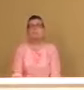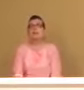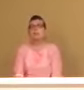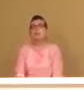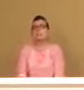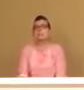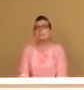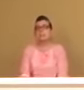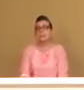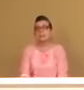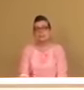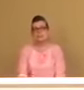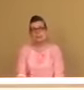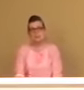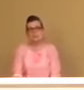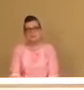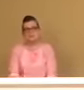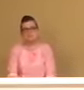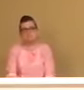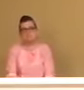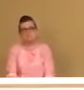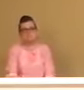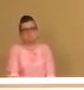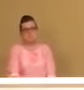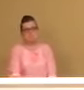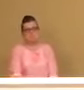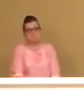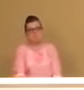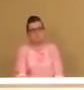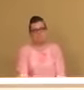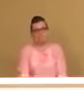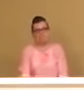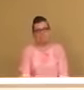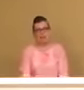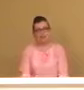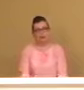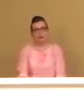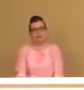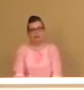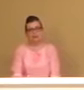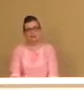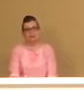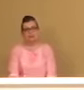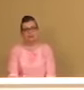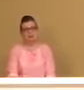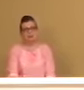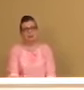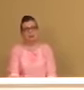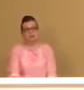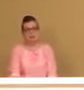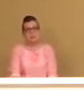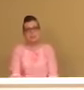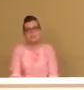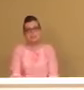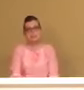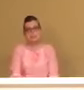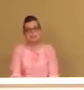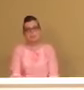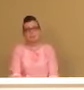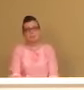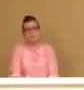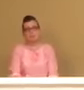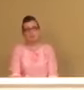Hallelujah. Amen. When this thing ends, in fact, the Bible talks about that in the last days, it's going to get so rough that even the very elect could be deceived. I